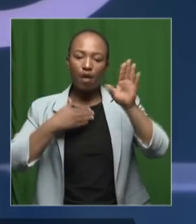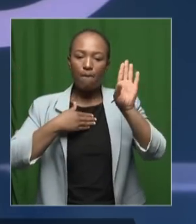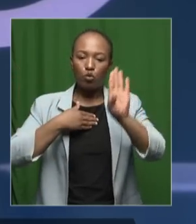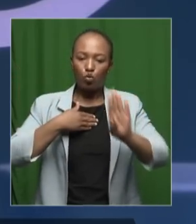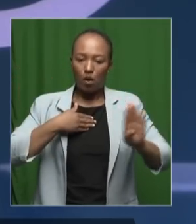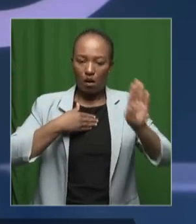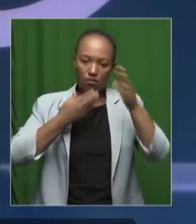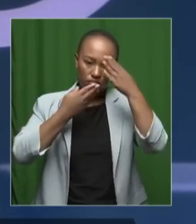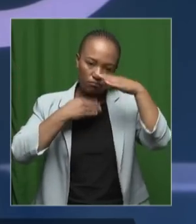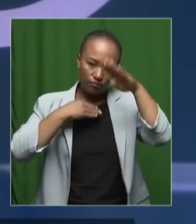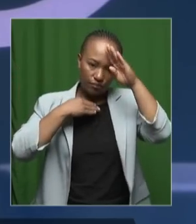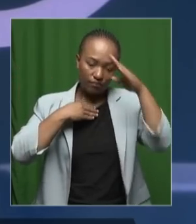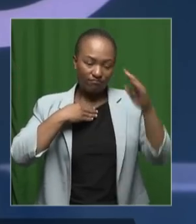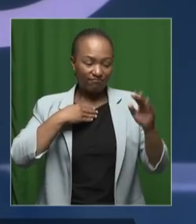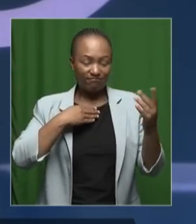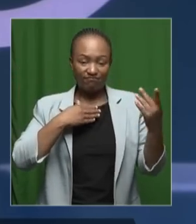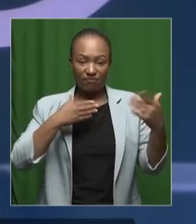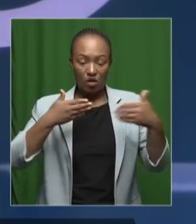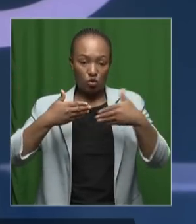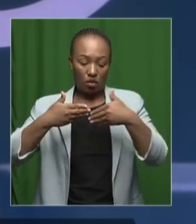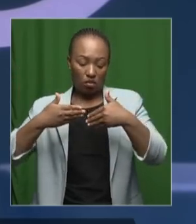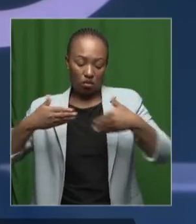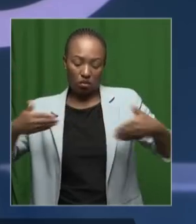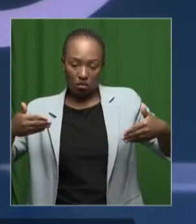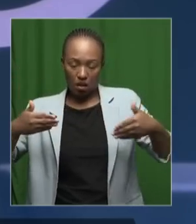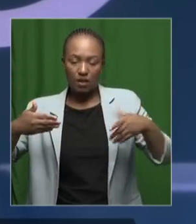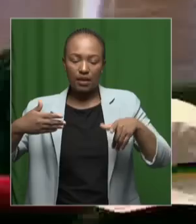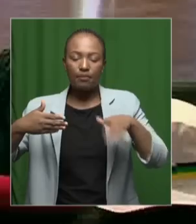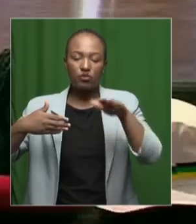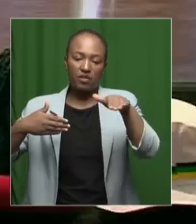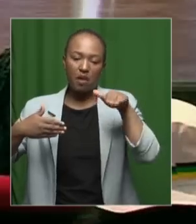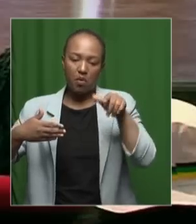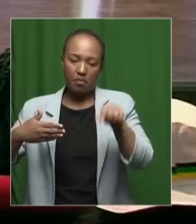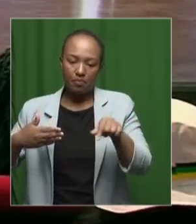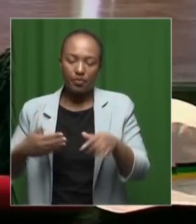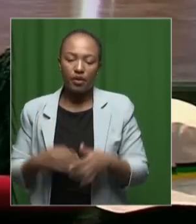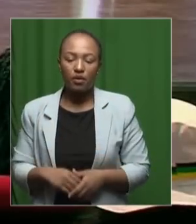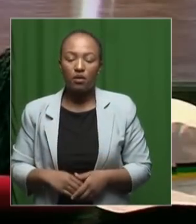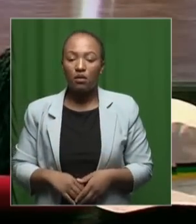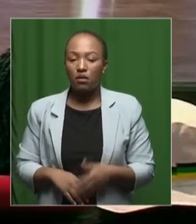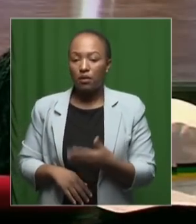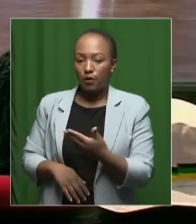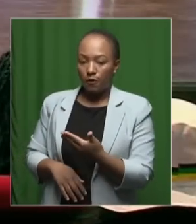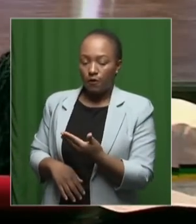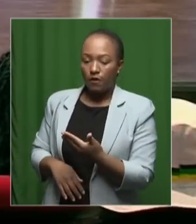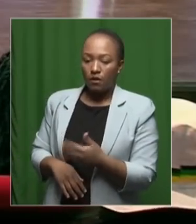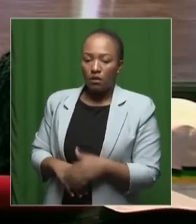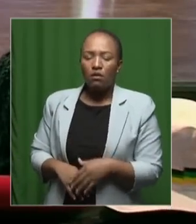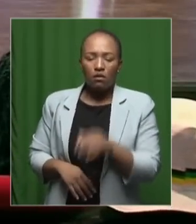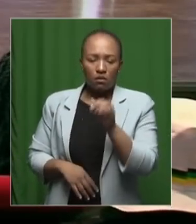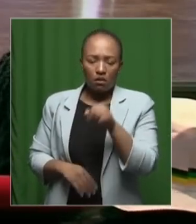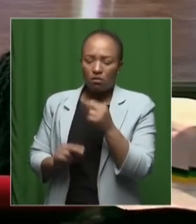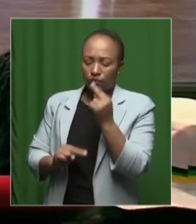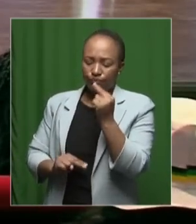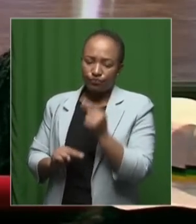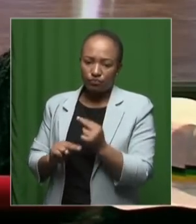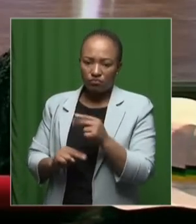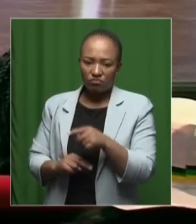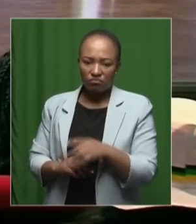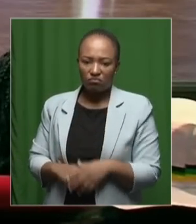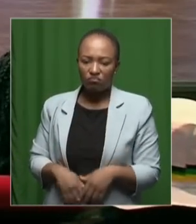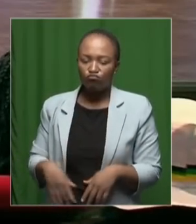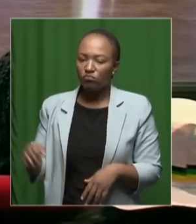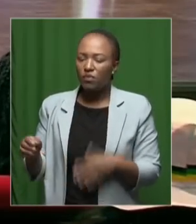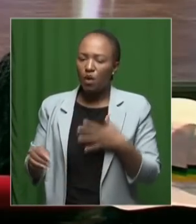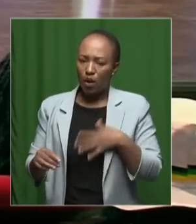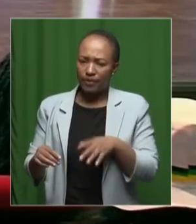north at Zimbabwe. But Minister Motsoaledi will speak to that. Mr. Manye? Yeah, very briefly. Firstly, let's deal with these